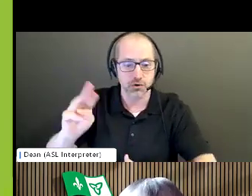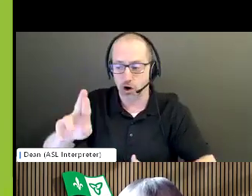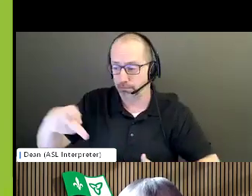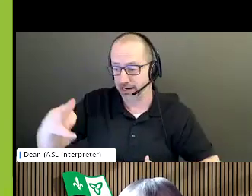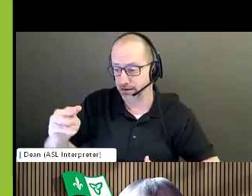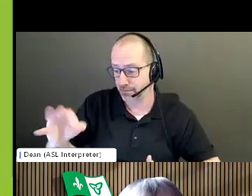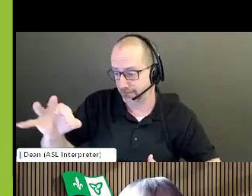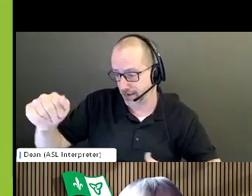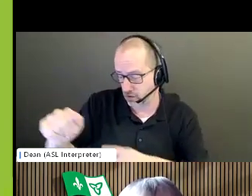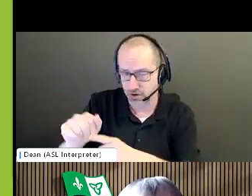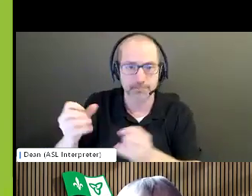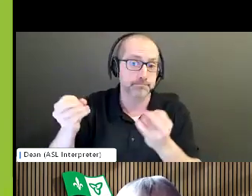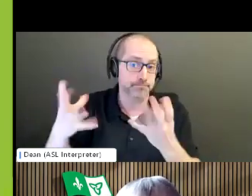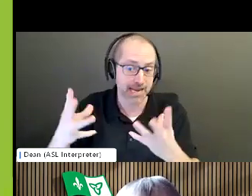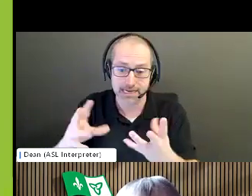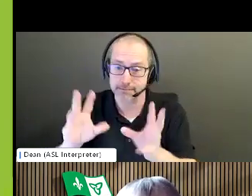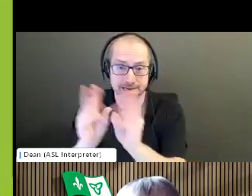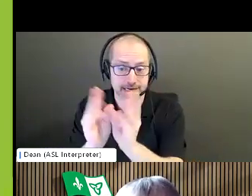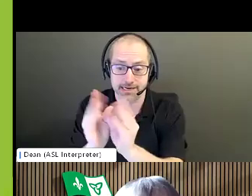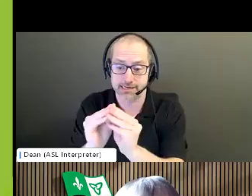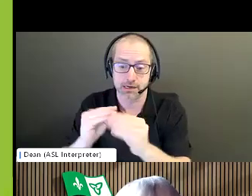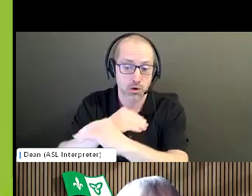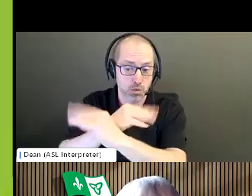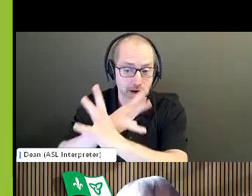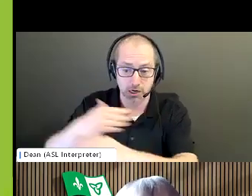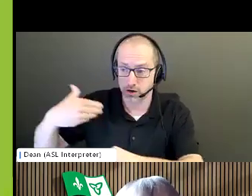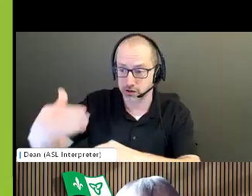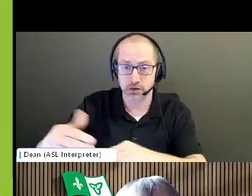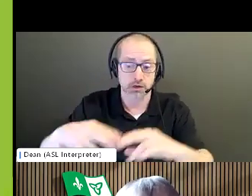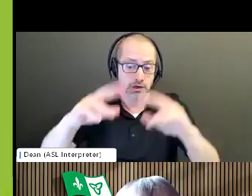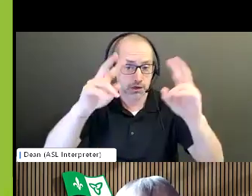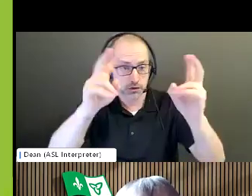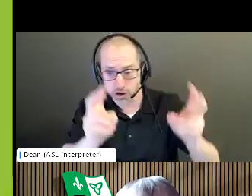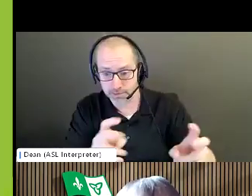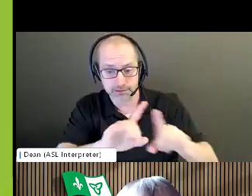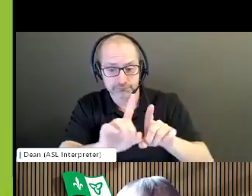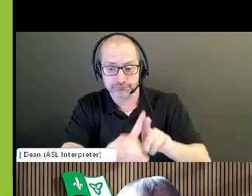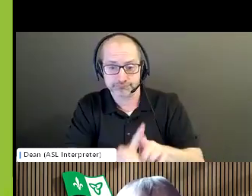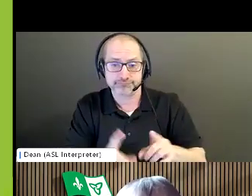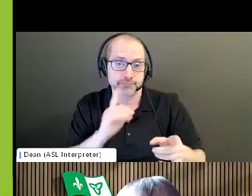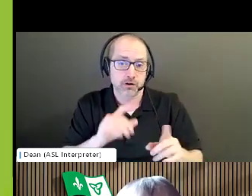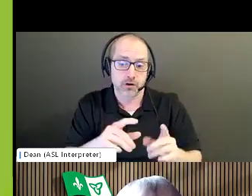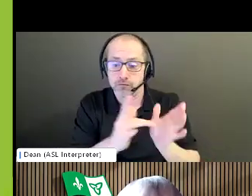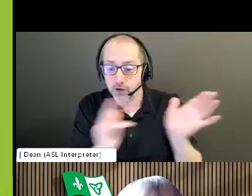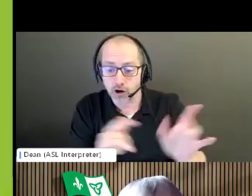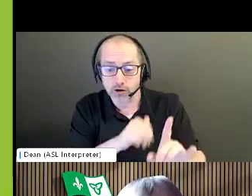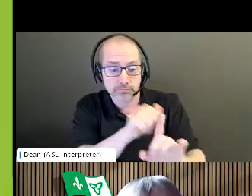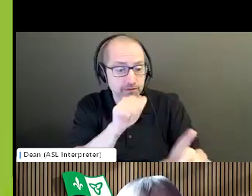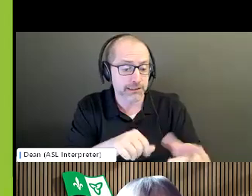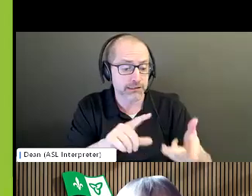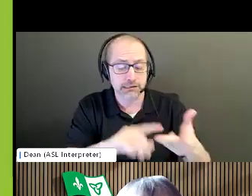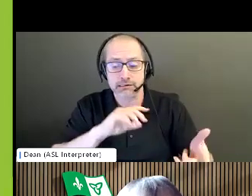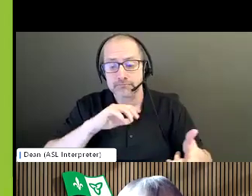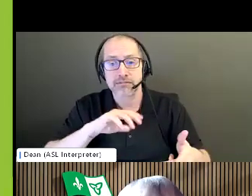numerous webinars on a range of topics relevant to older adults, such as fraud prevention, ageism,